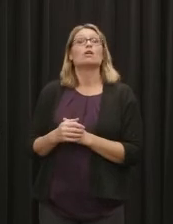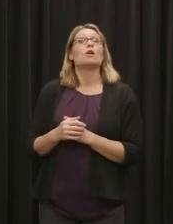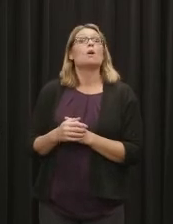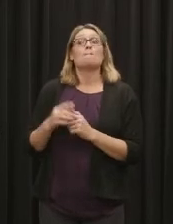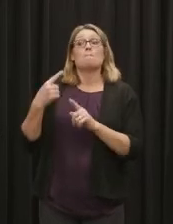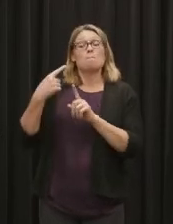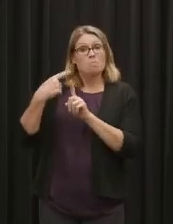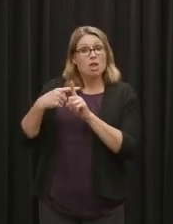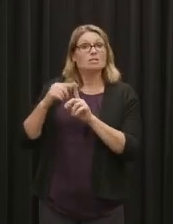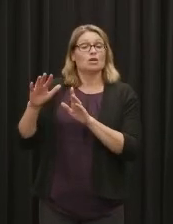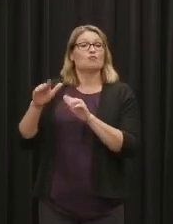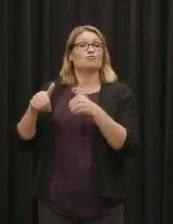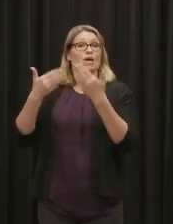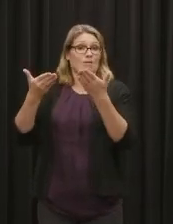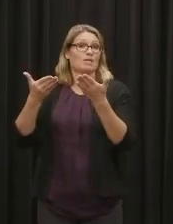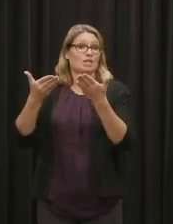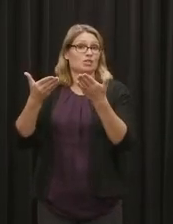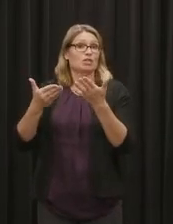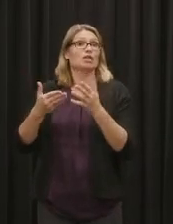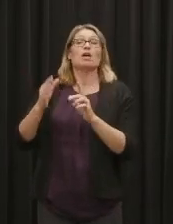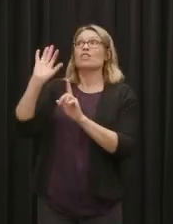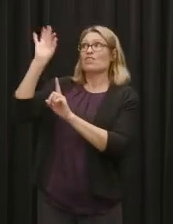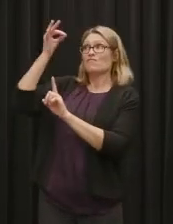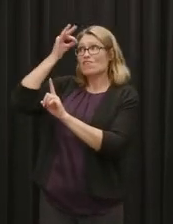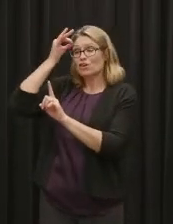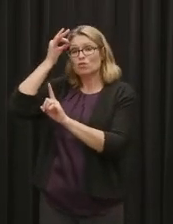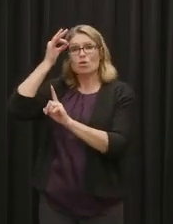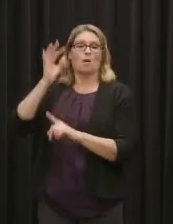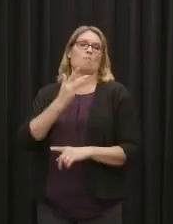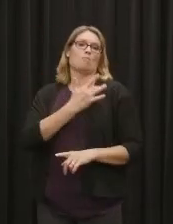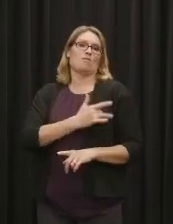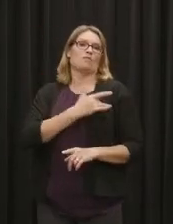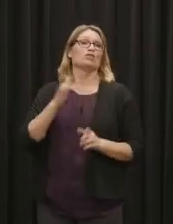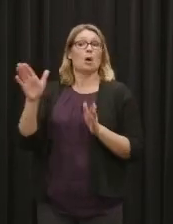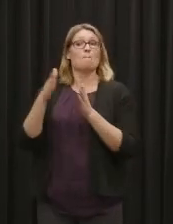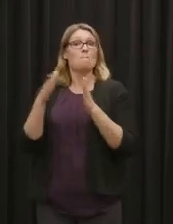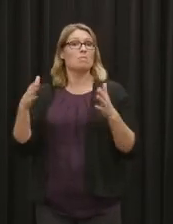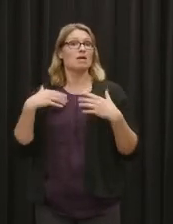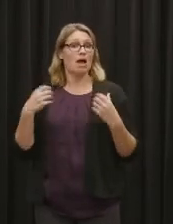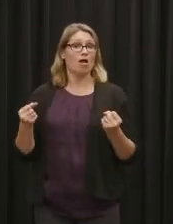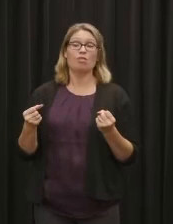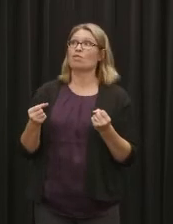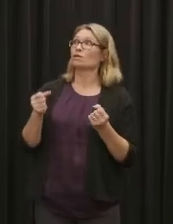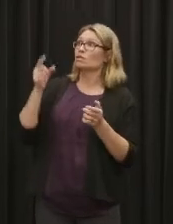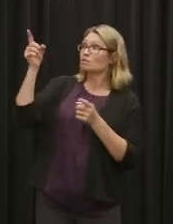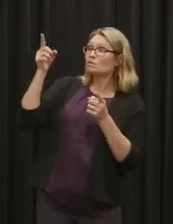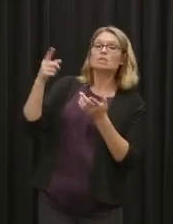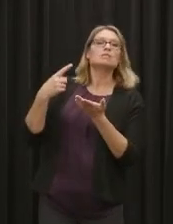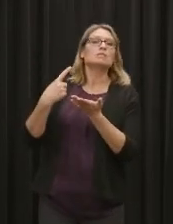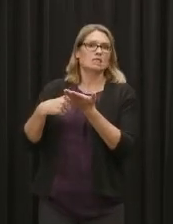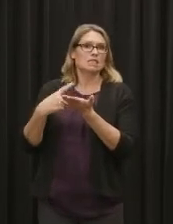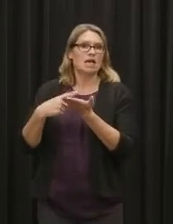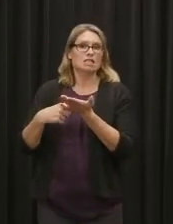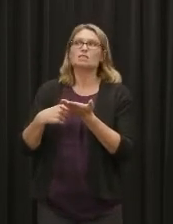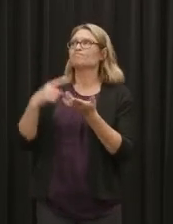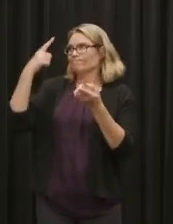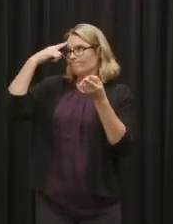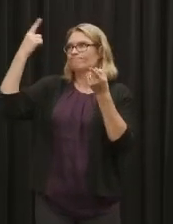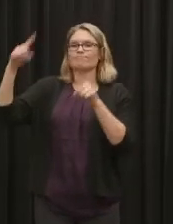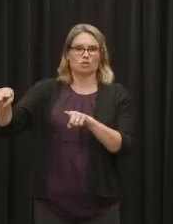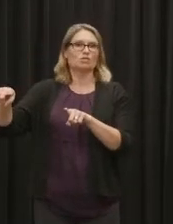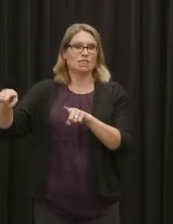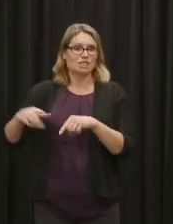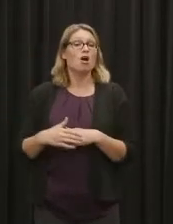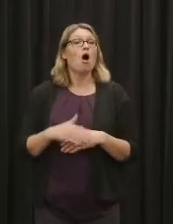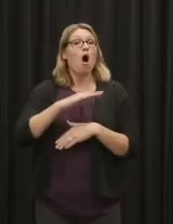with the recommendations, the collaboration of the federal and provincial public health teams, and that's why it was decided.